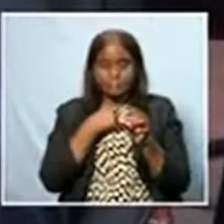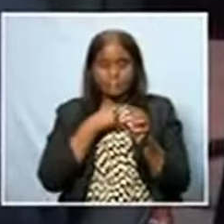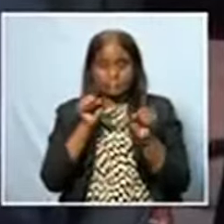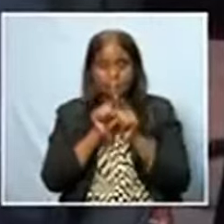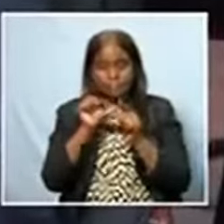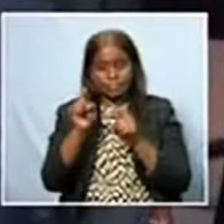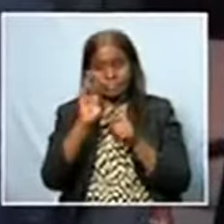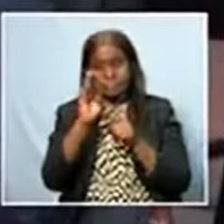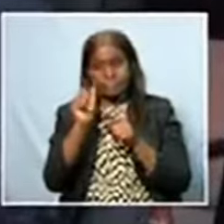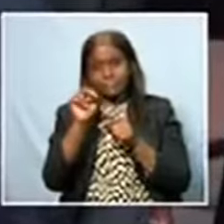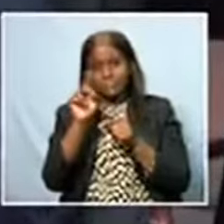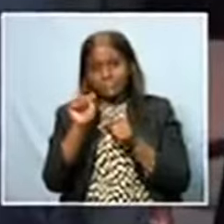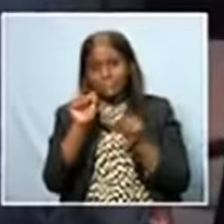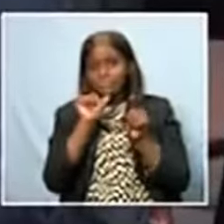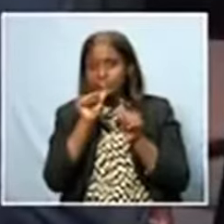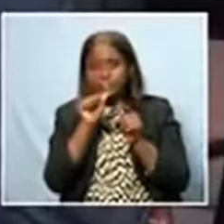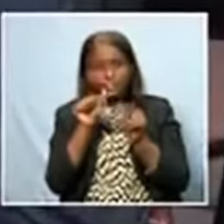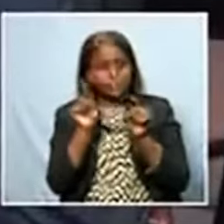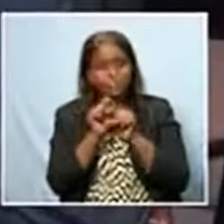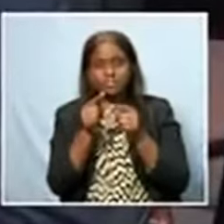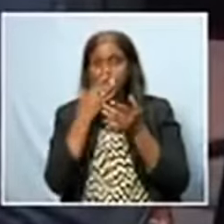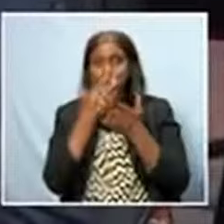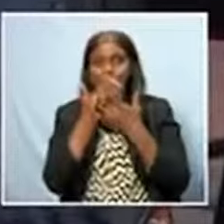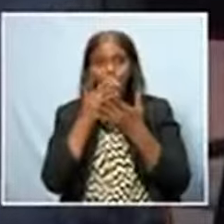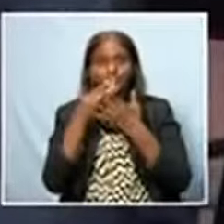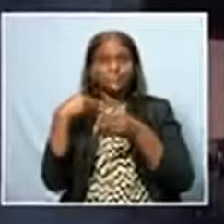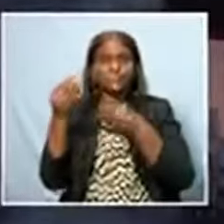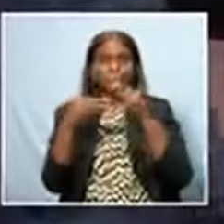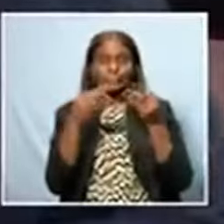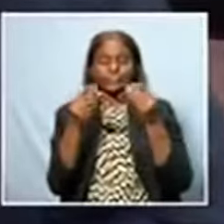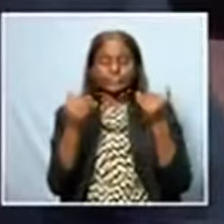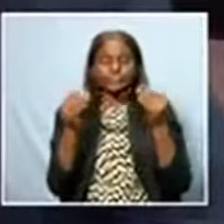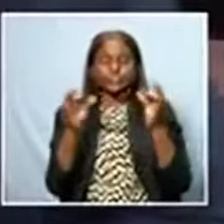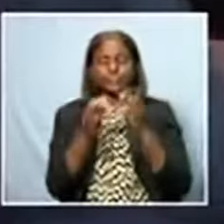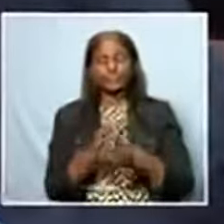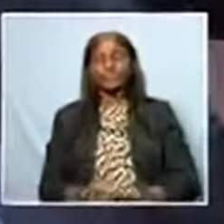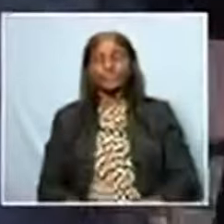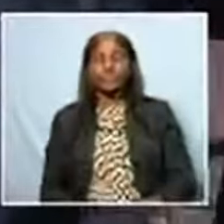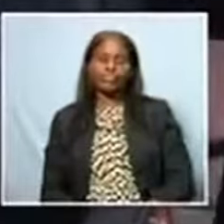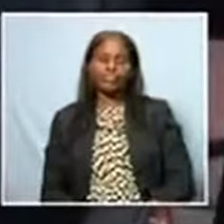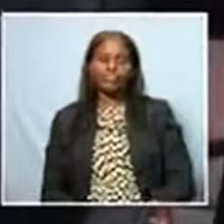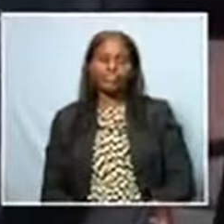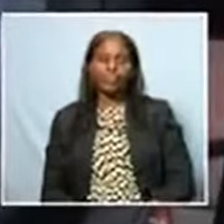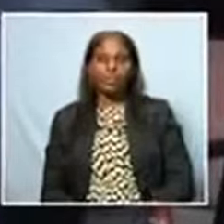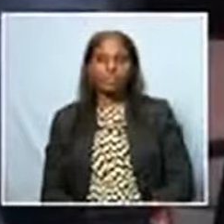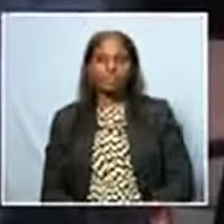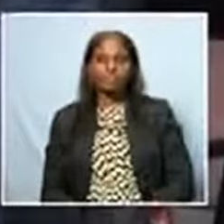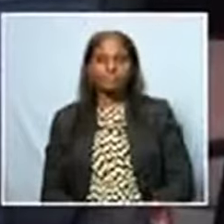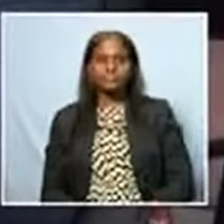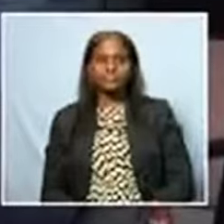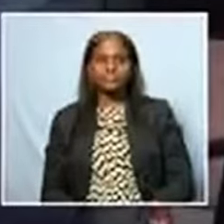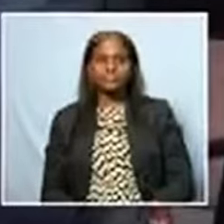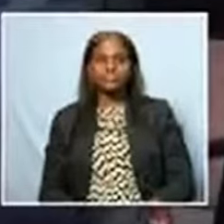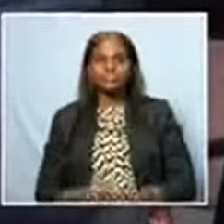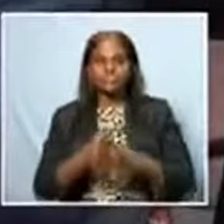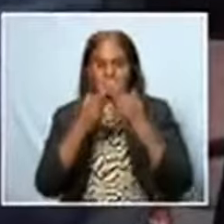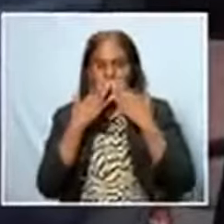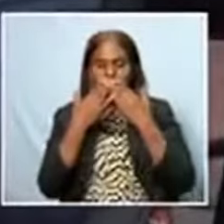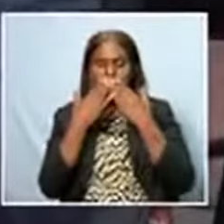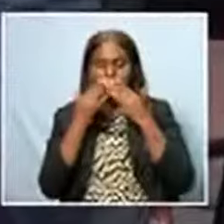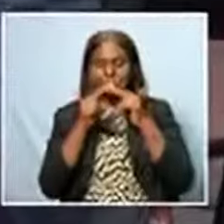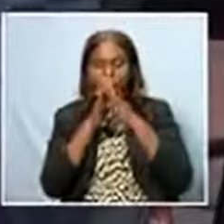bands are not evenly distributed. May I have your comment, sir? Thank you. Honorable Mtike. Thank you very